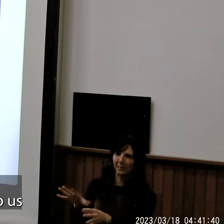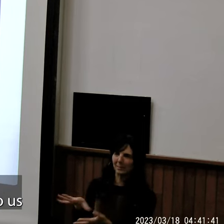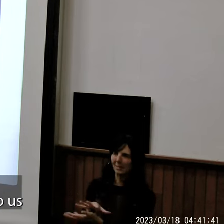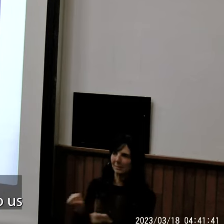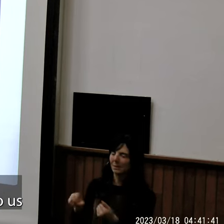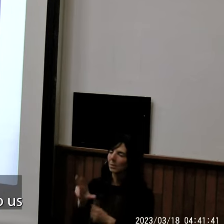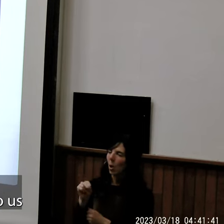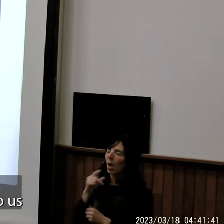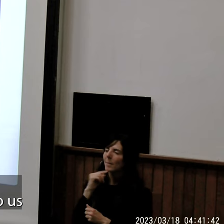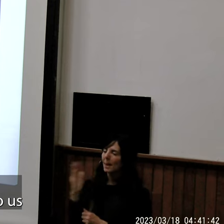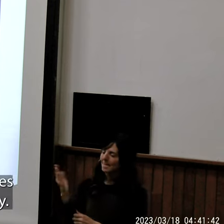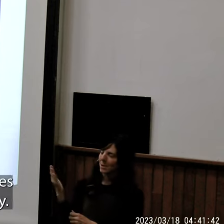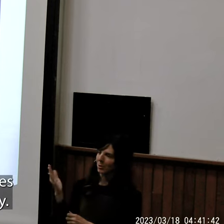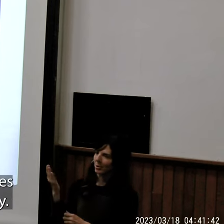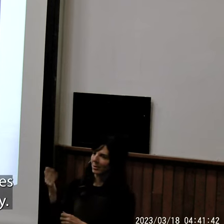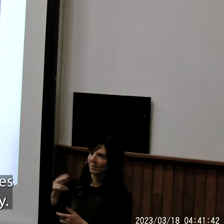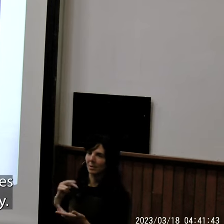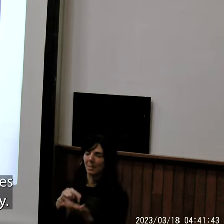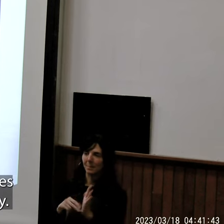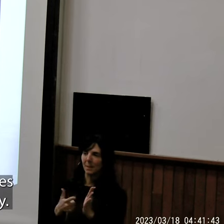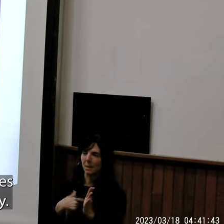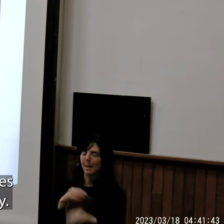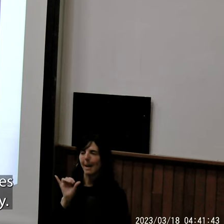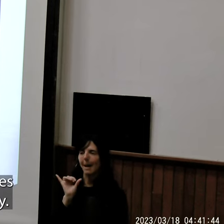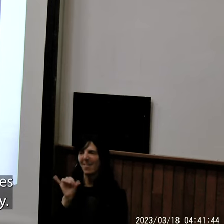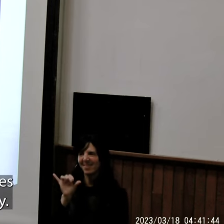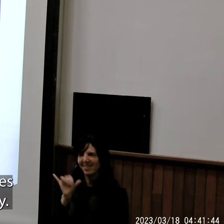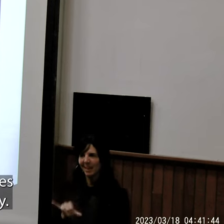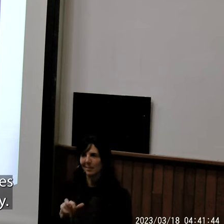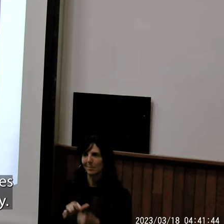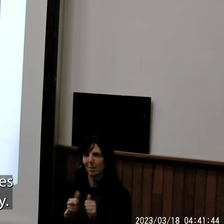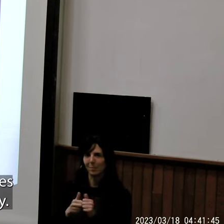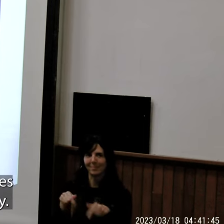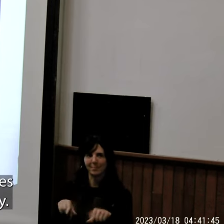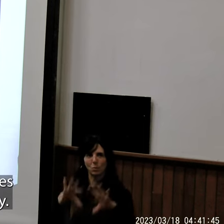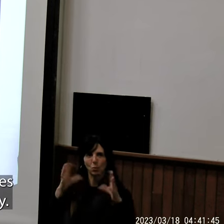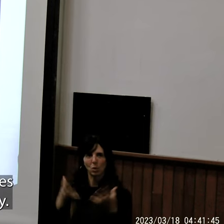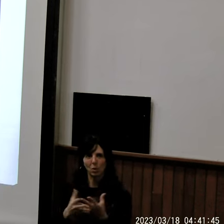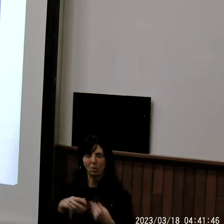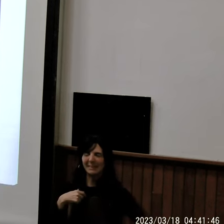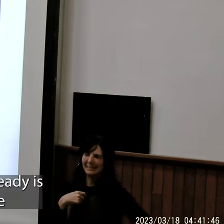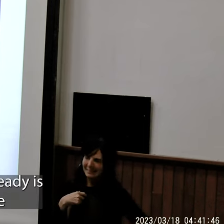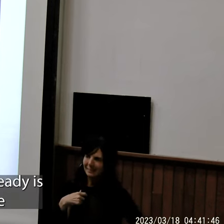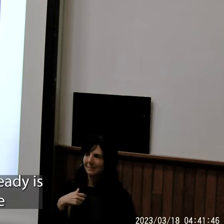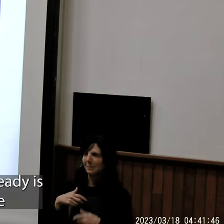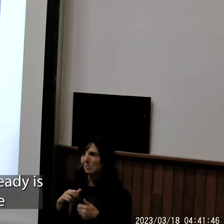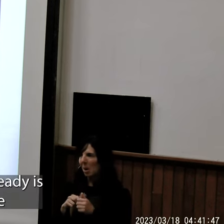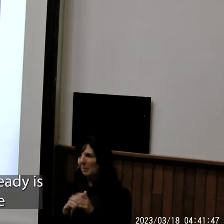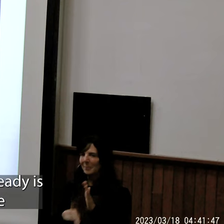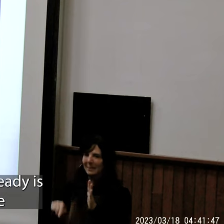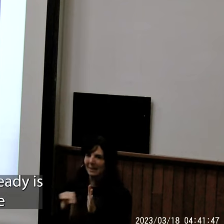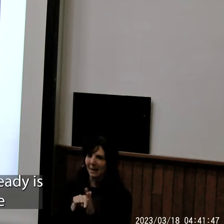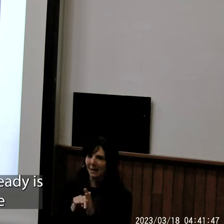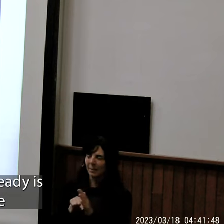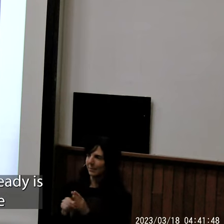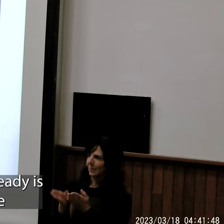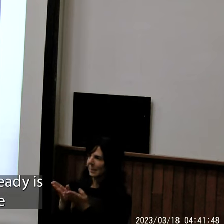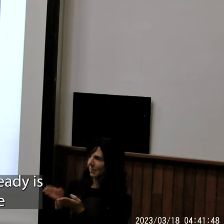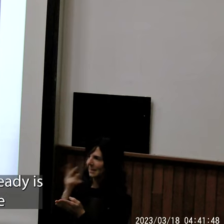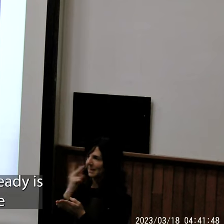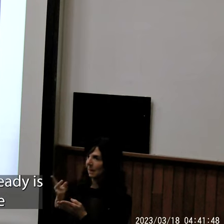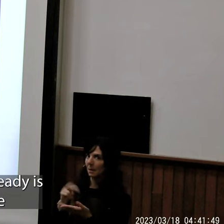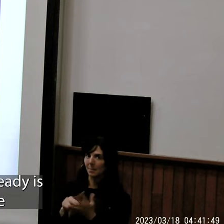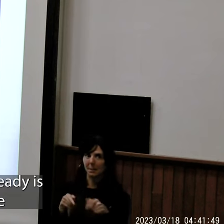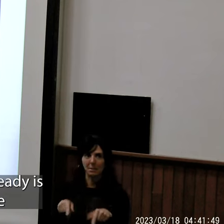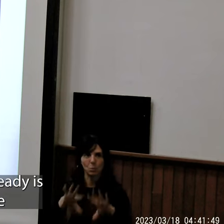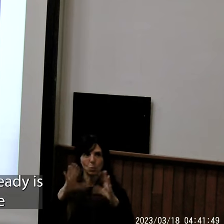are mirrors, reflecting back to us the shortcomings and the possibilities contained within our own reality, showing us how queer our world